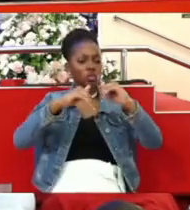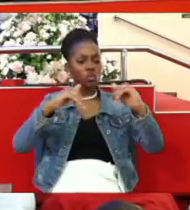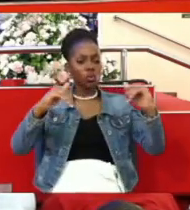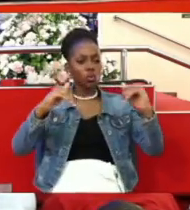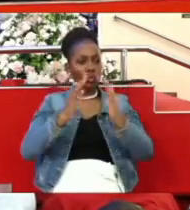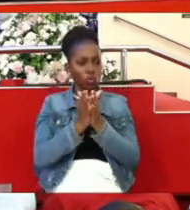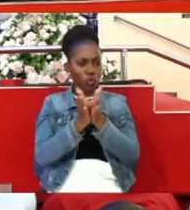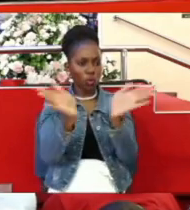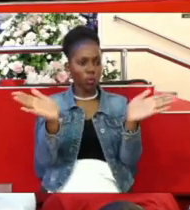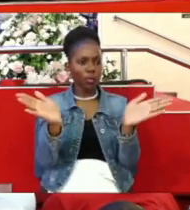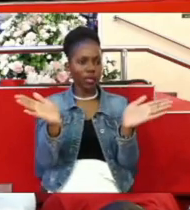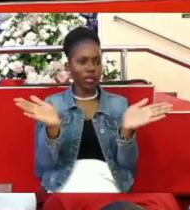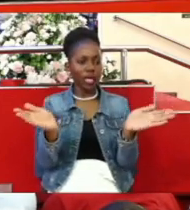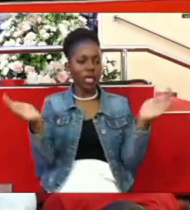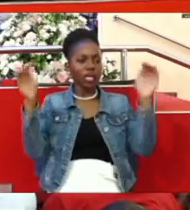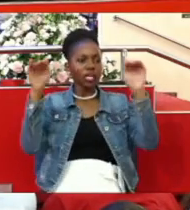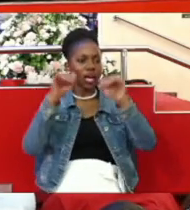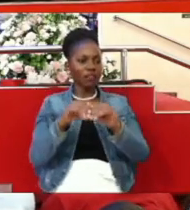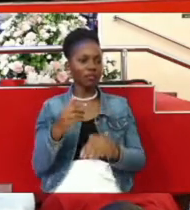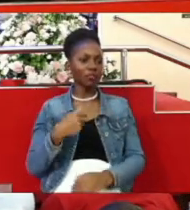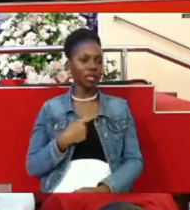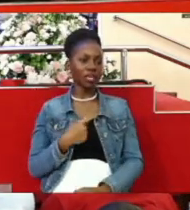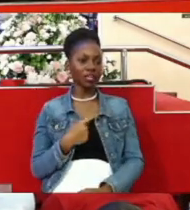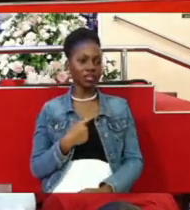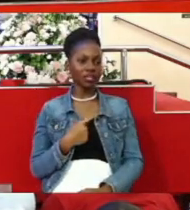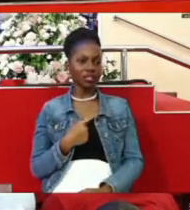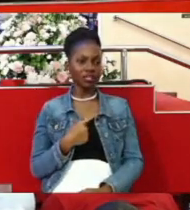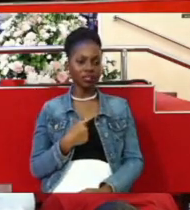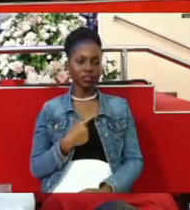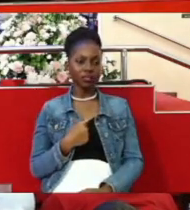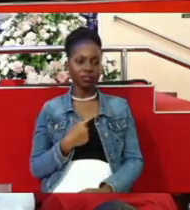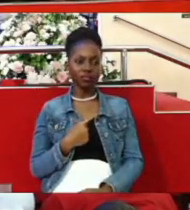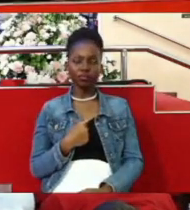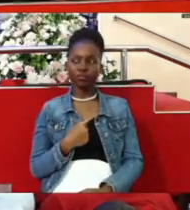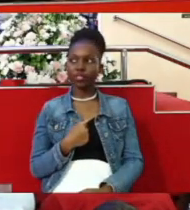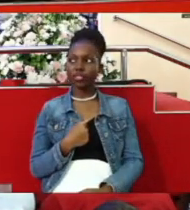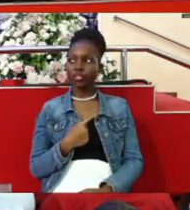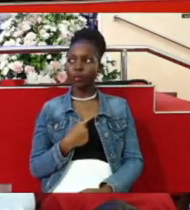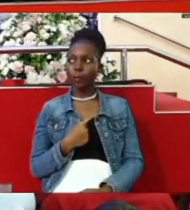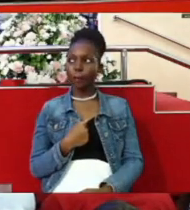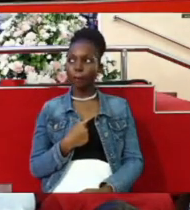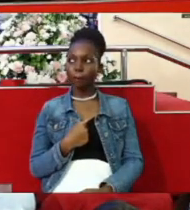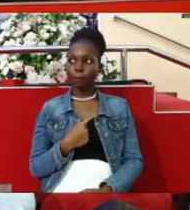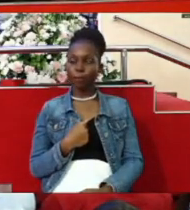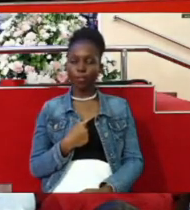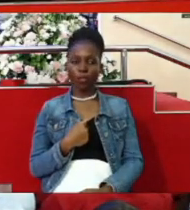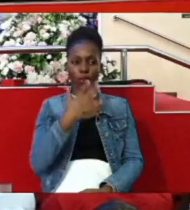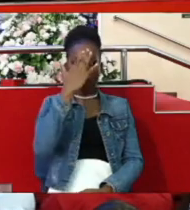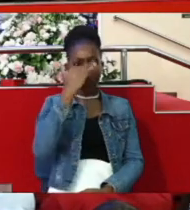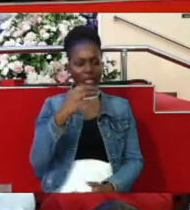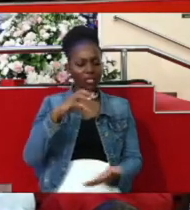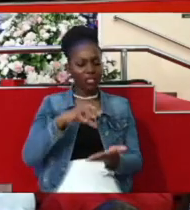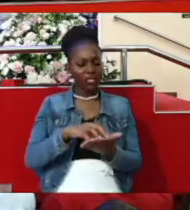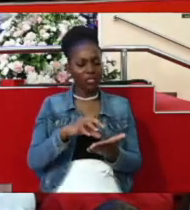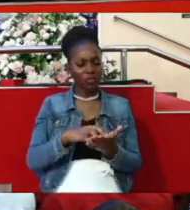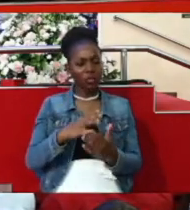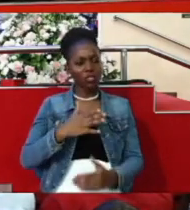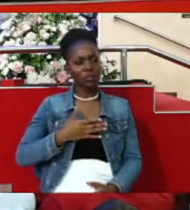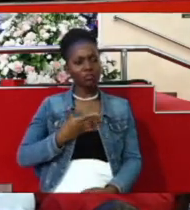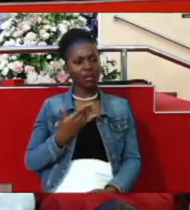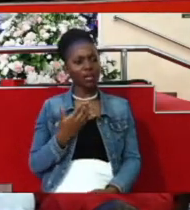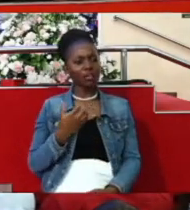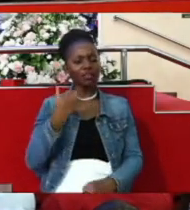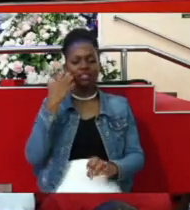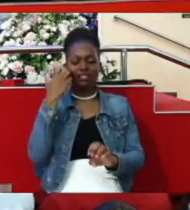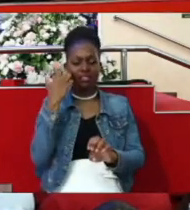ikaweza. This situation I am in, it is not myself who drove myself to it. Hii hali ambayo niko ndani yake si mimi nilijingia. Something